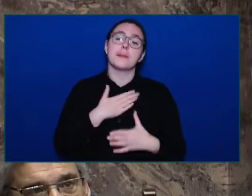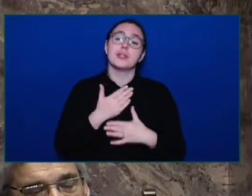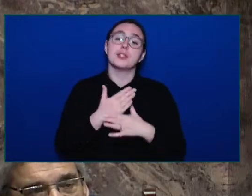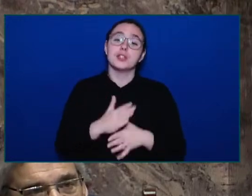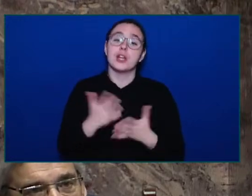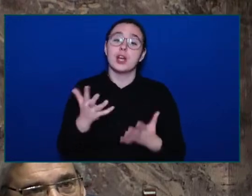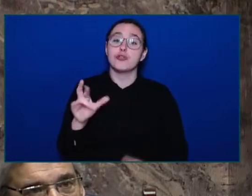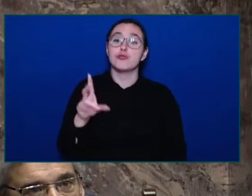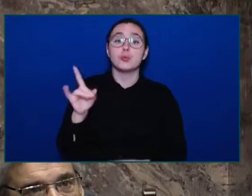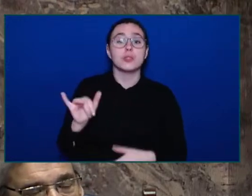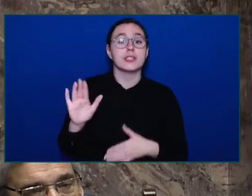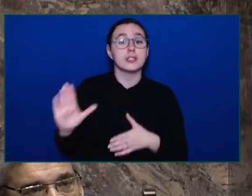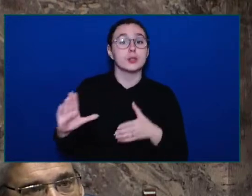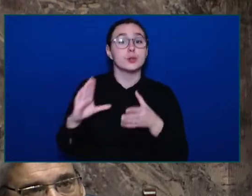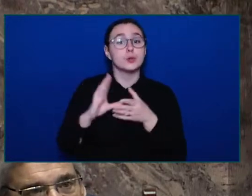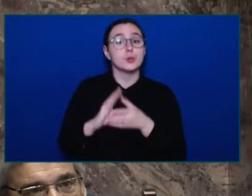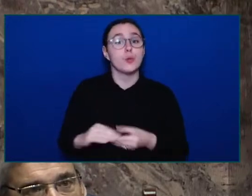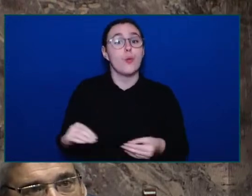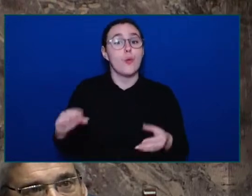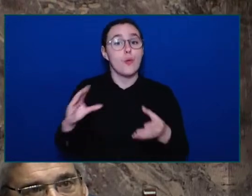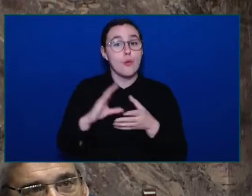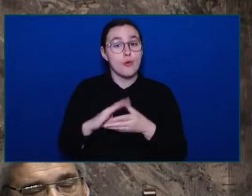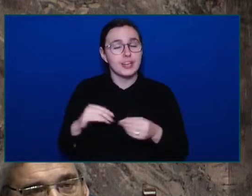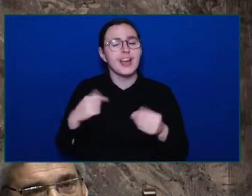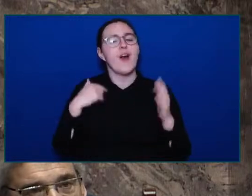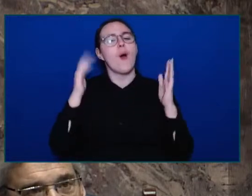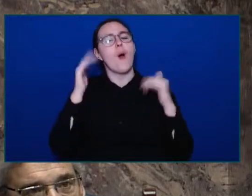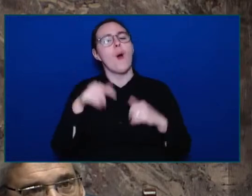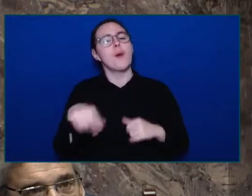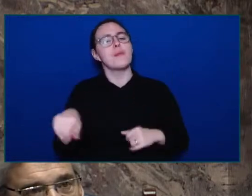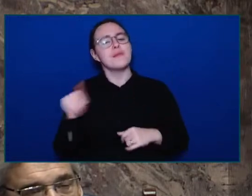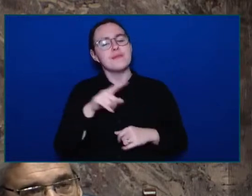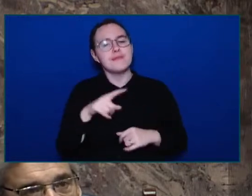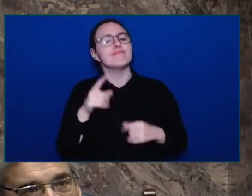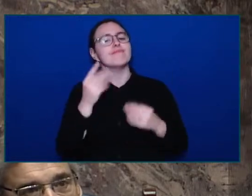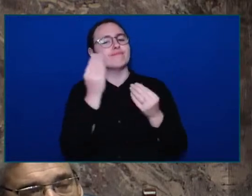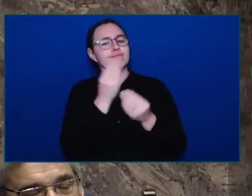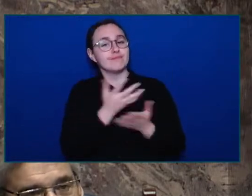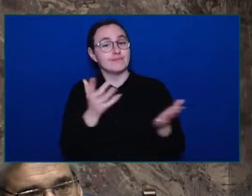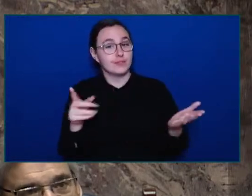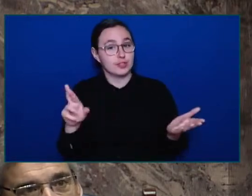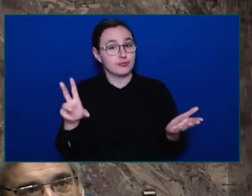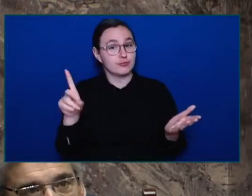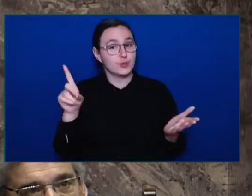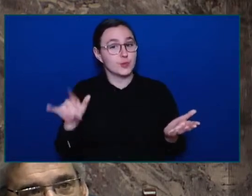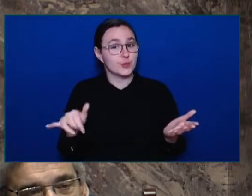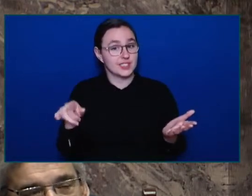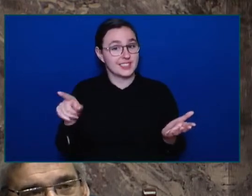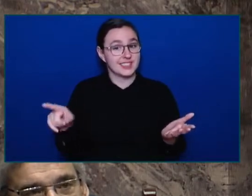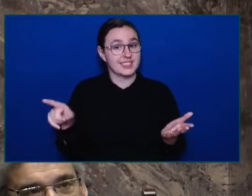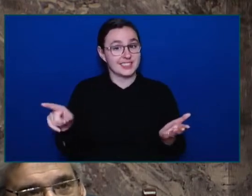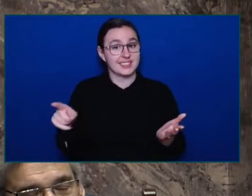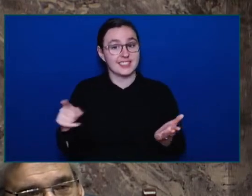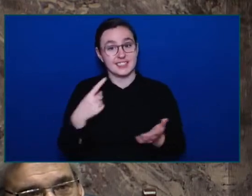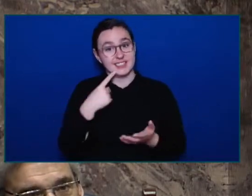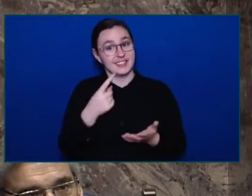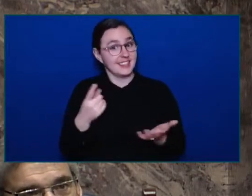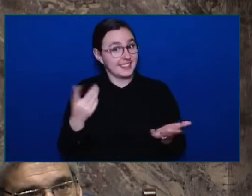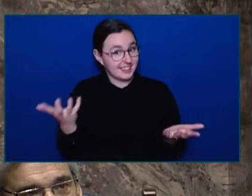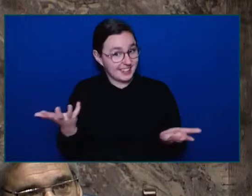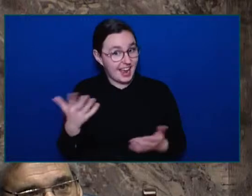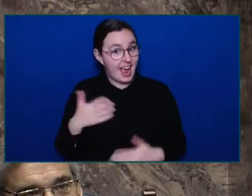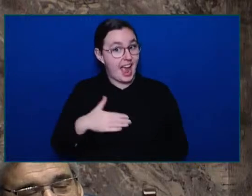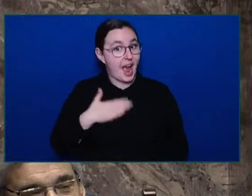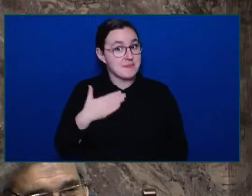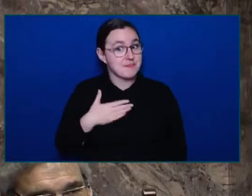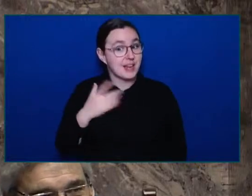Columbia champion and Caribou Chilcotin icon, Rudy Johnson, the happiest of 100th birthdays from all of